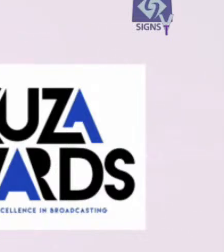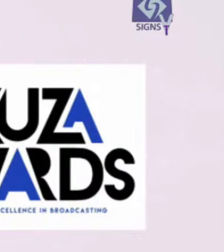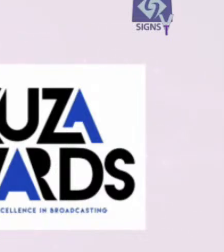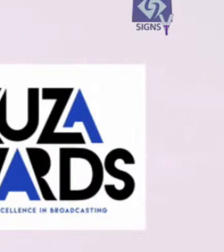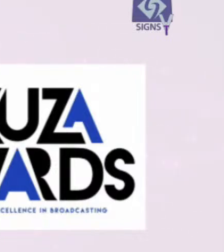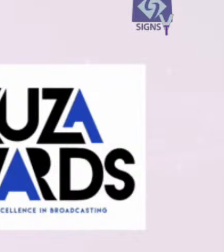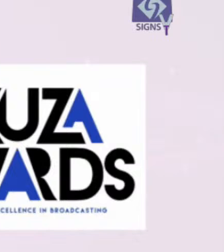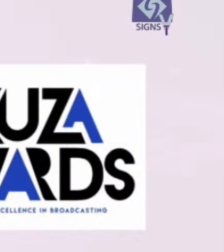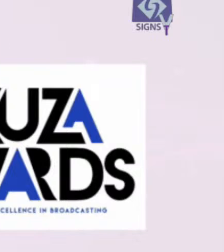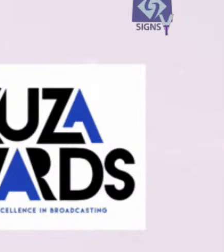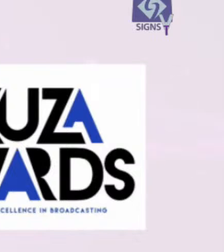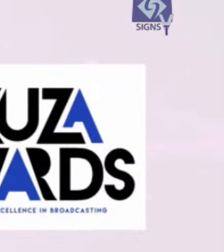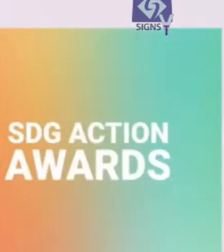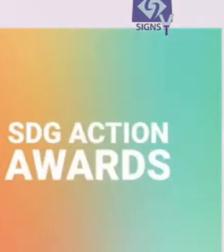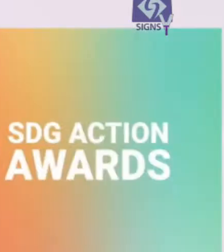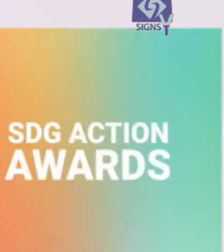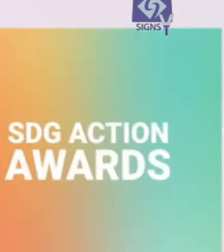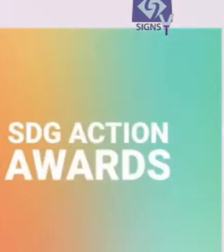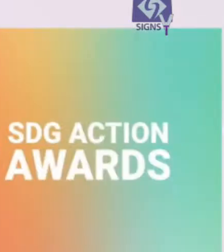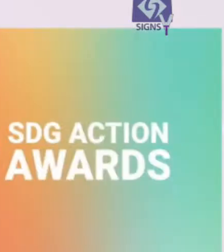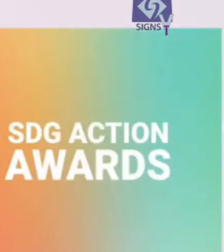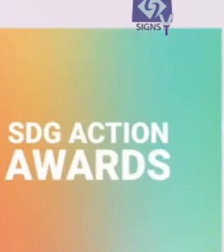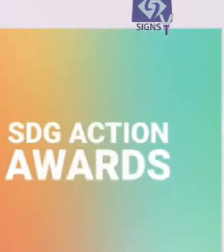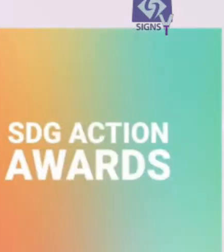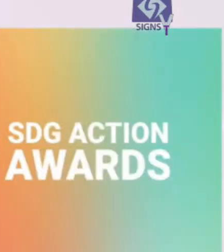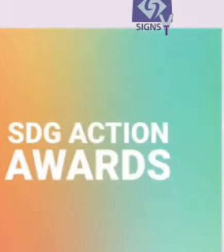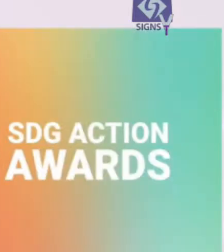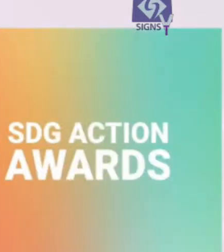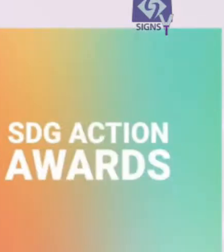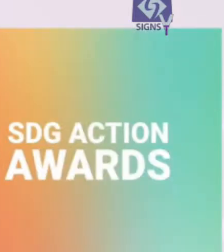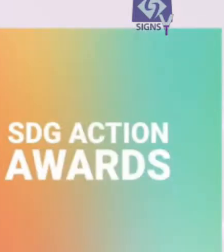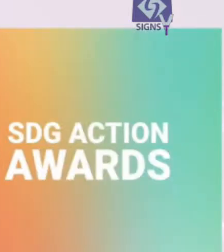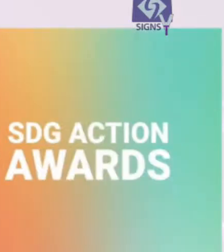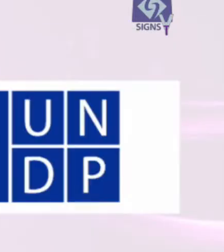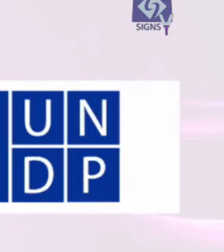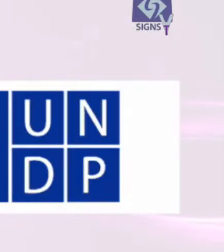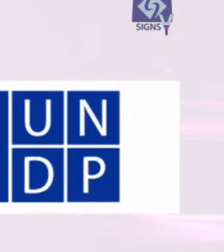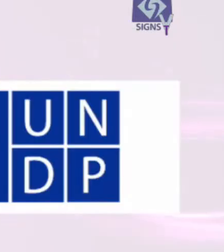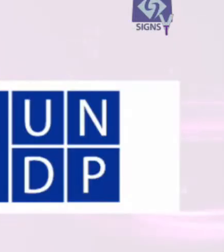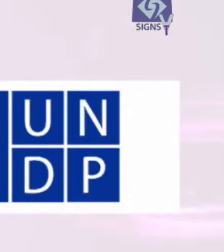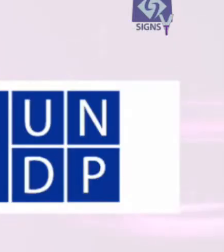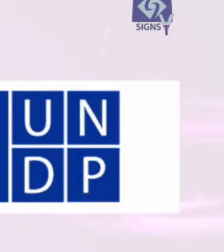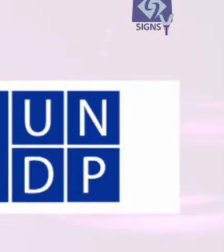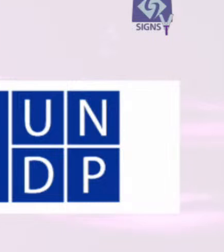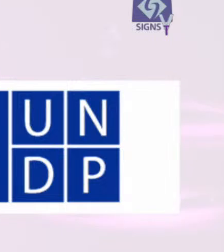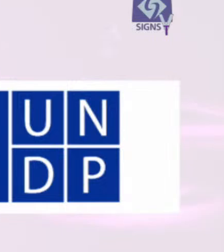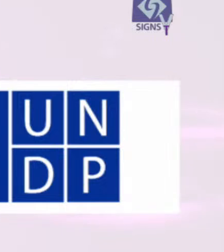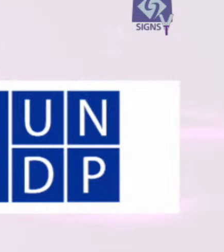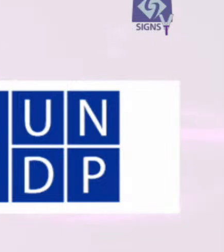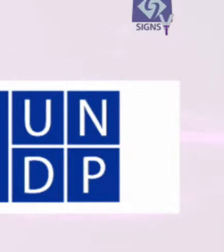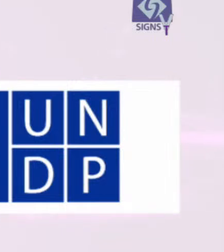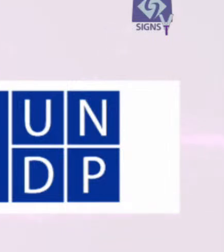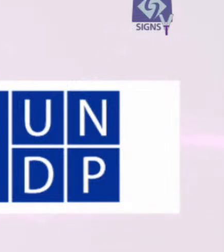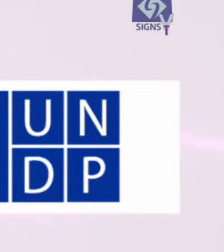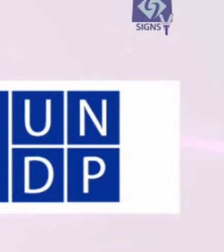2018-2019 Kuza Awards. 2018 SDG Ambassadors, an award by